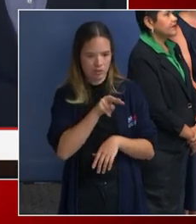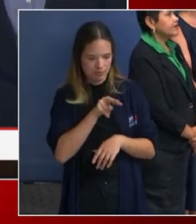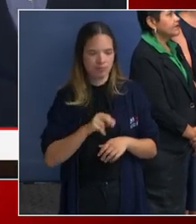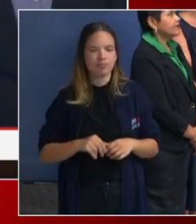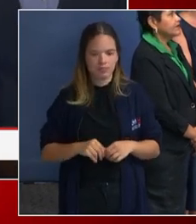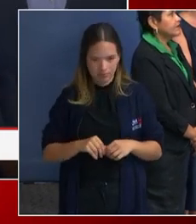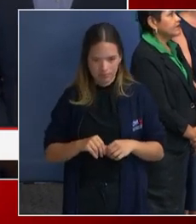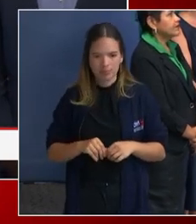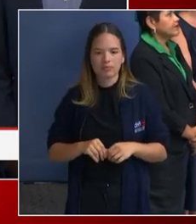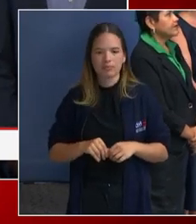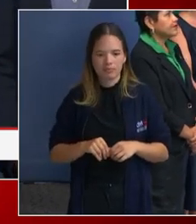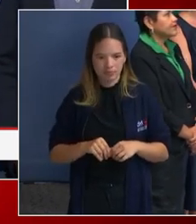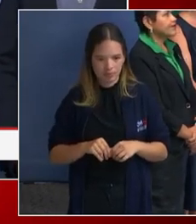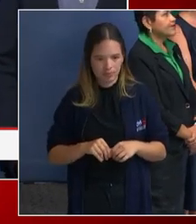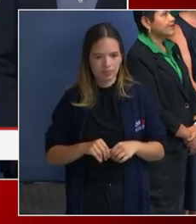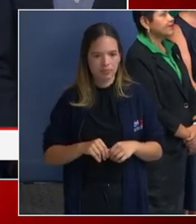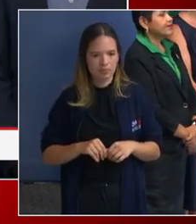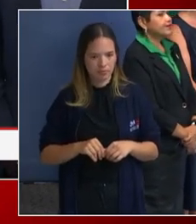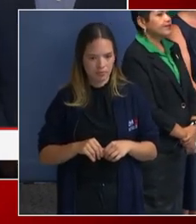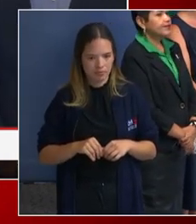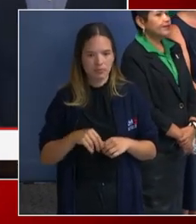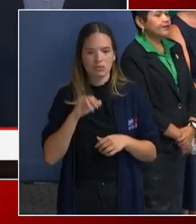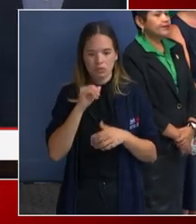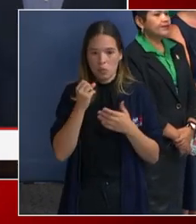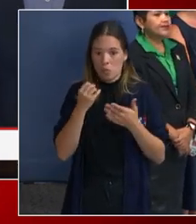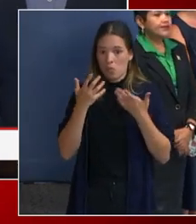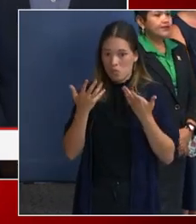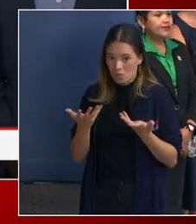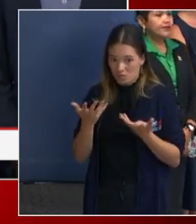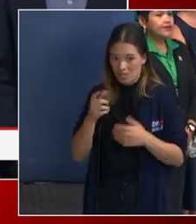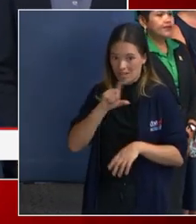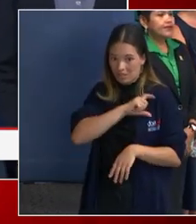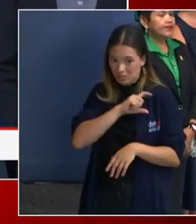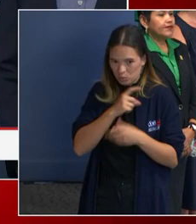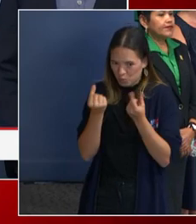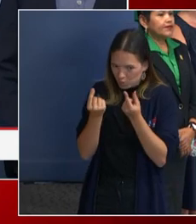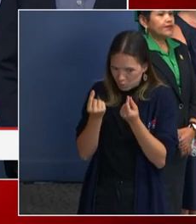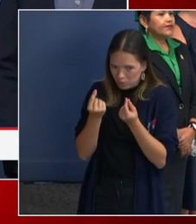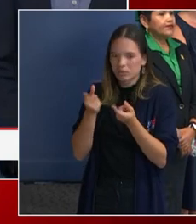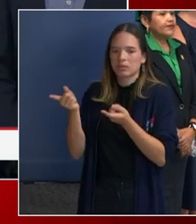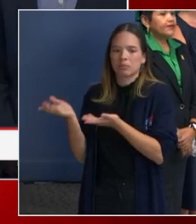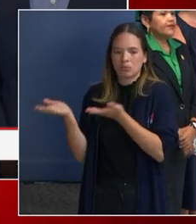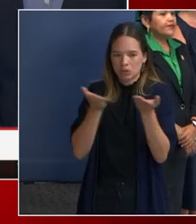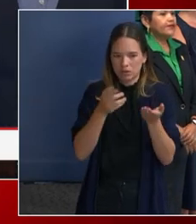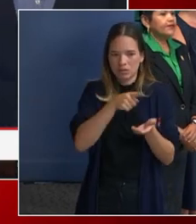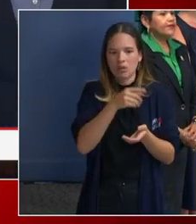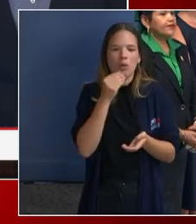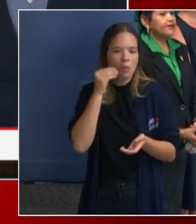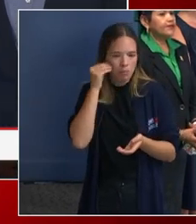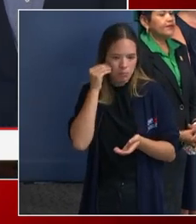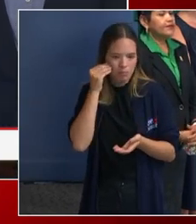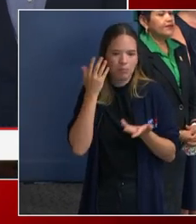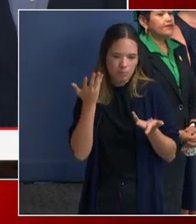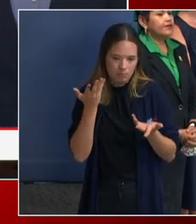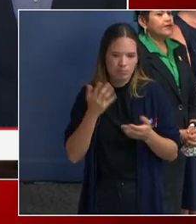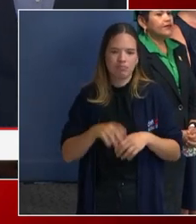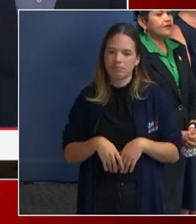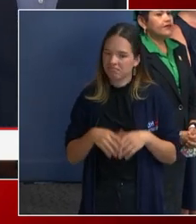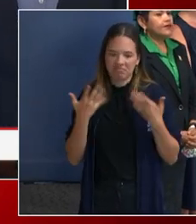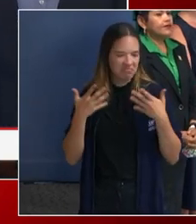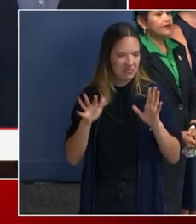police officers will take the person home. And that's what we're doing. So there's no widespread enforcement. There's been no change in our policies on